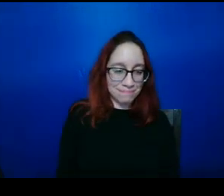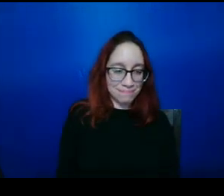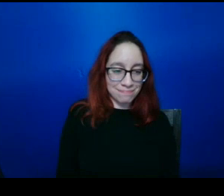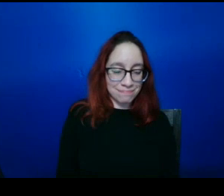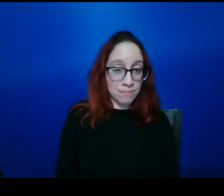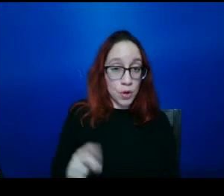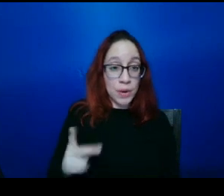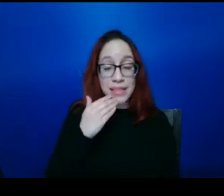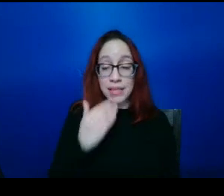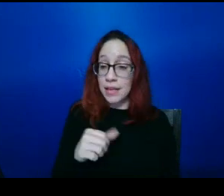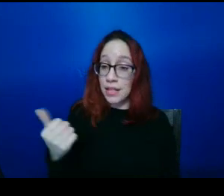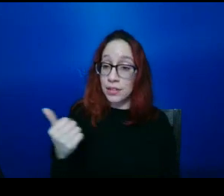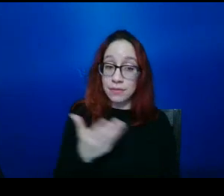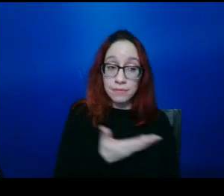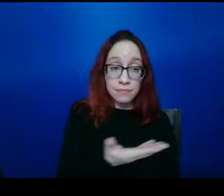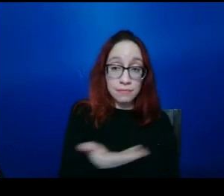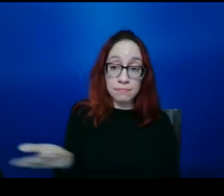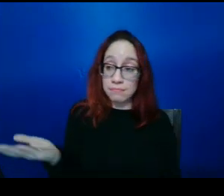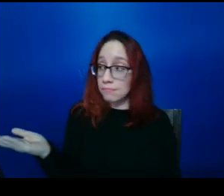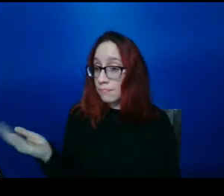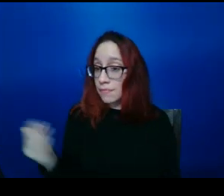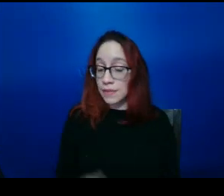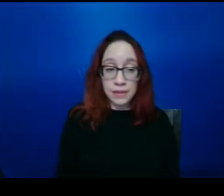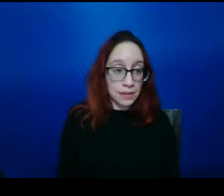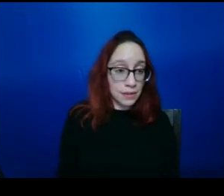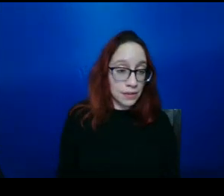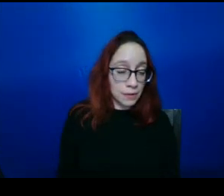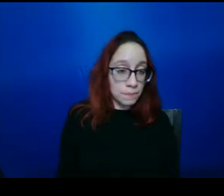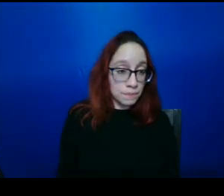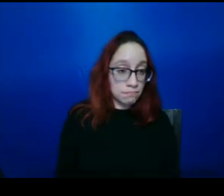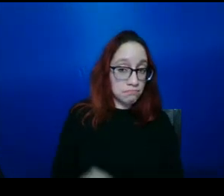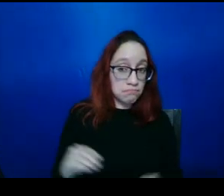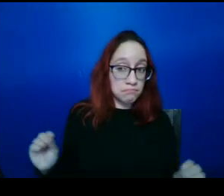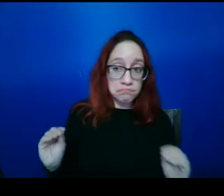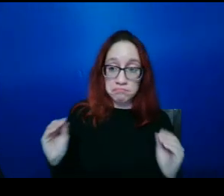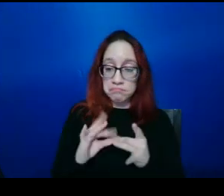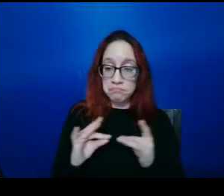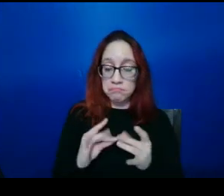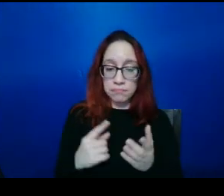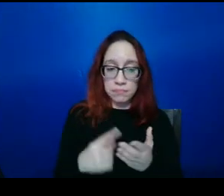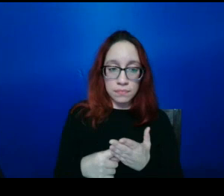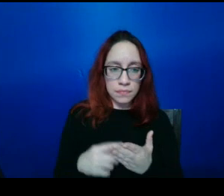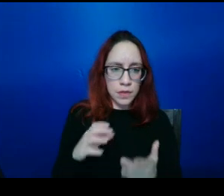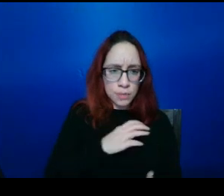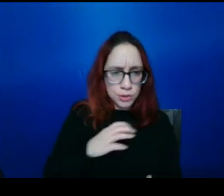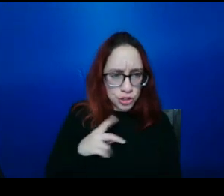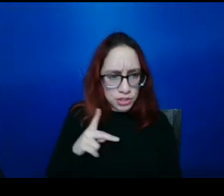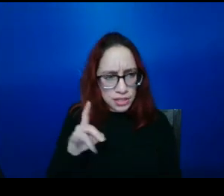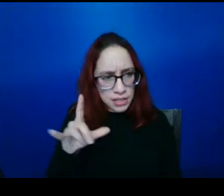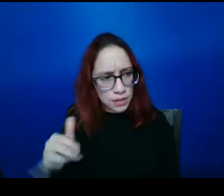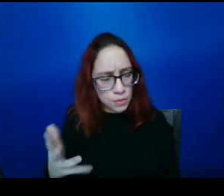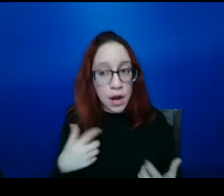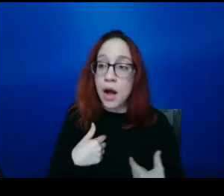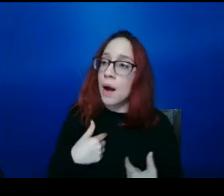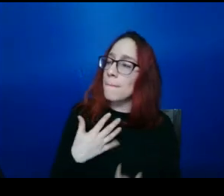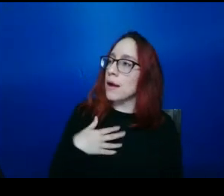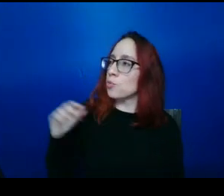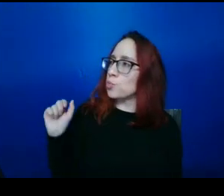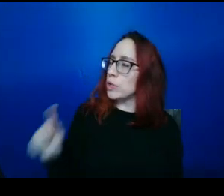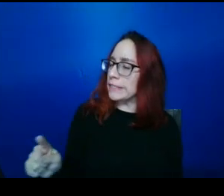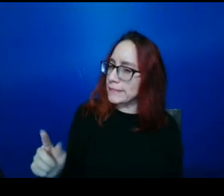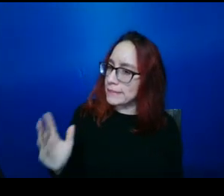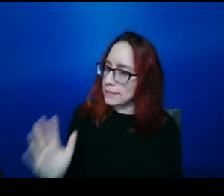All right, thank you. Anything else from my colleagues? Seeing no further discussion, I'm sorry, Commissioner Kelly, did you want to add anything else? No, I guess my only question